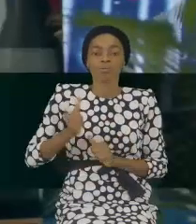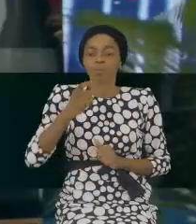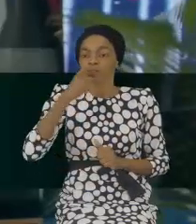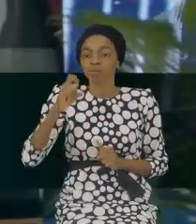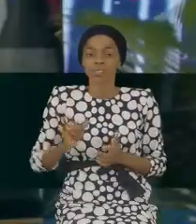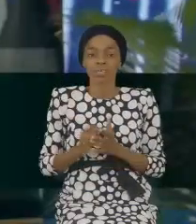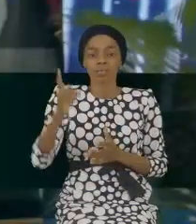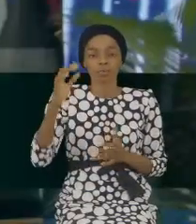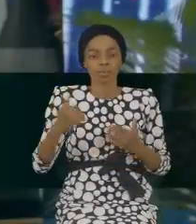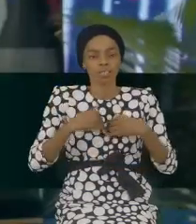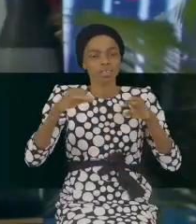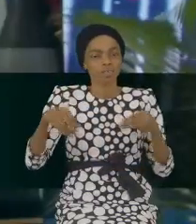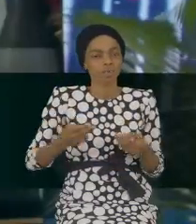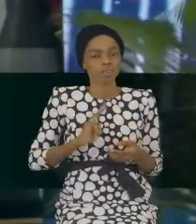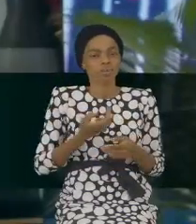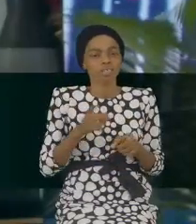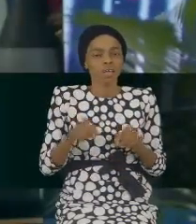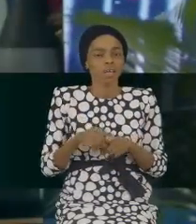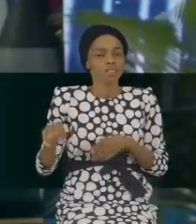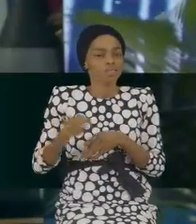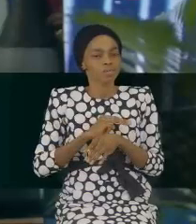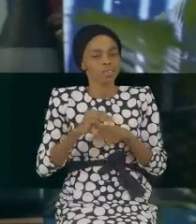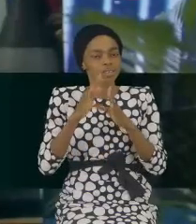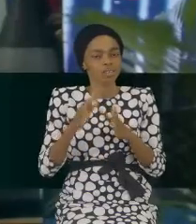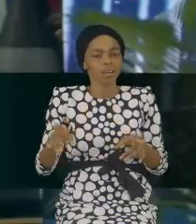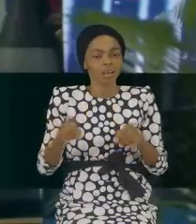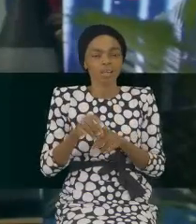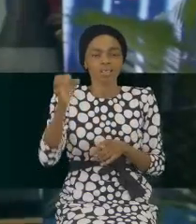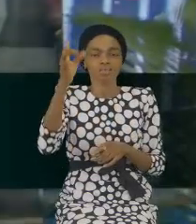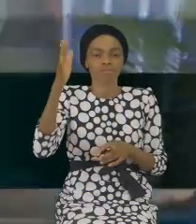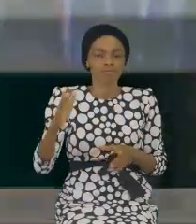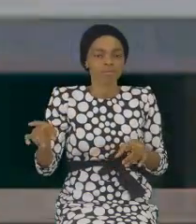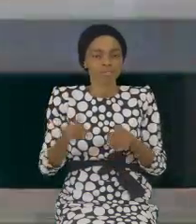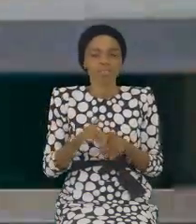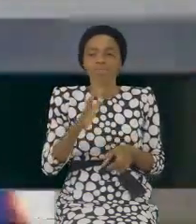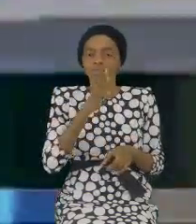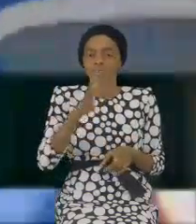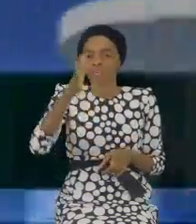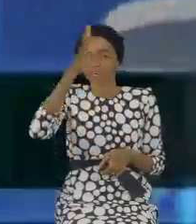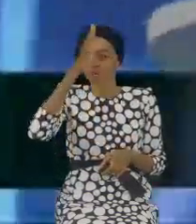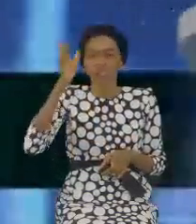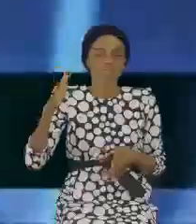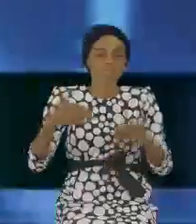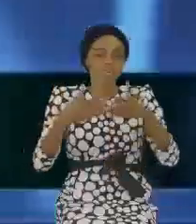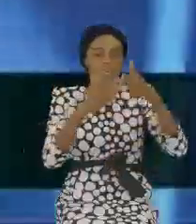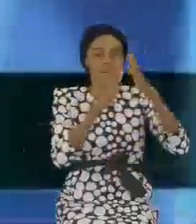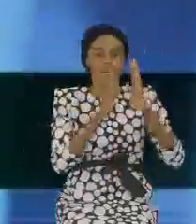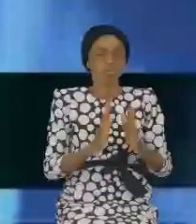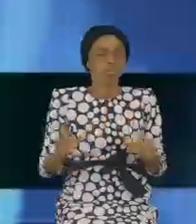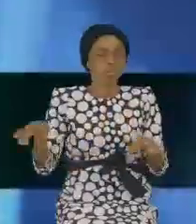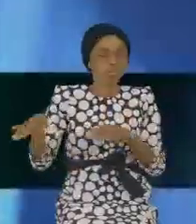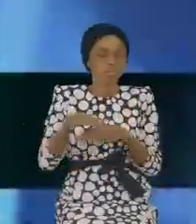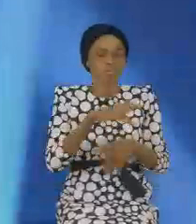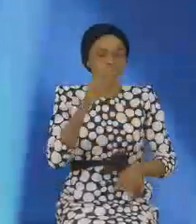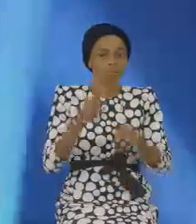given us as ministers, as professionals, as fathers and mothers and leaders over the people of God. Make sure